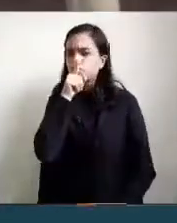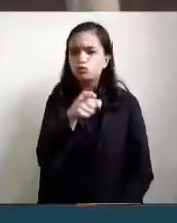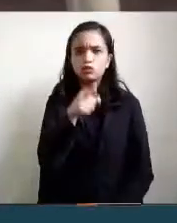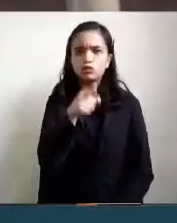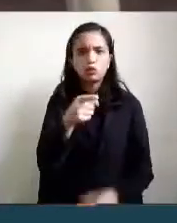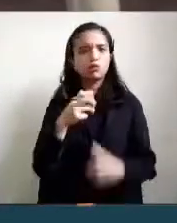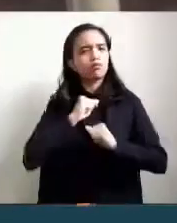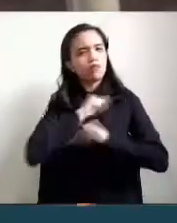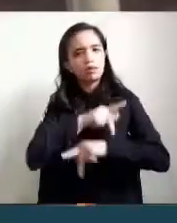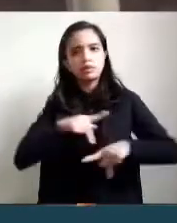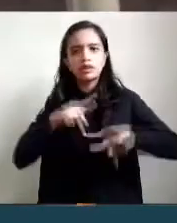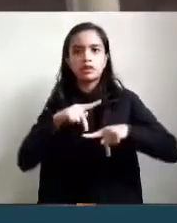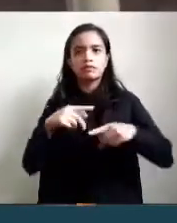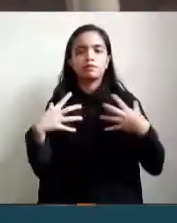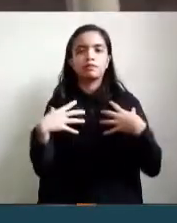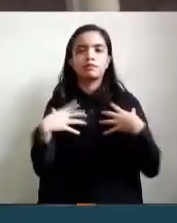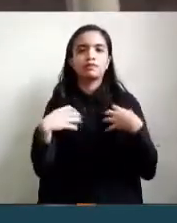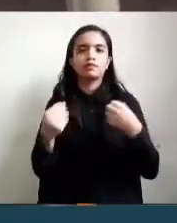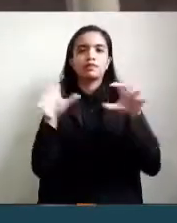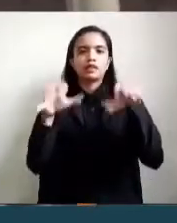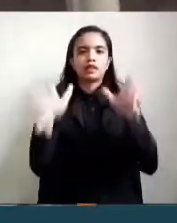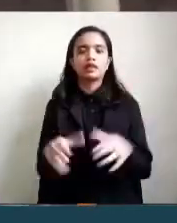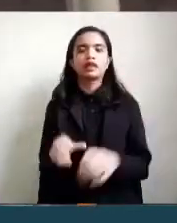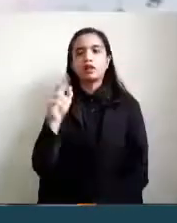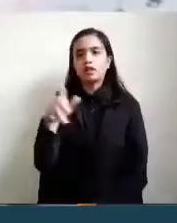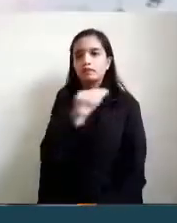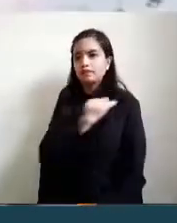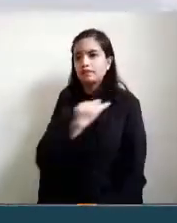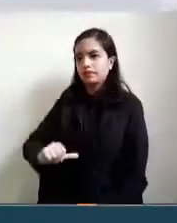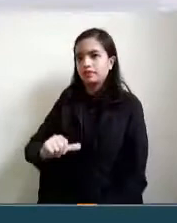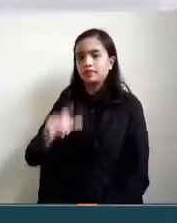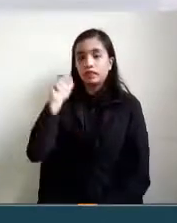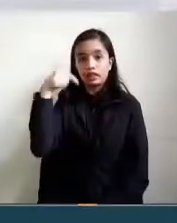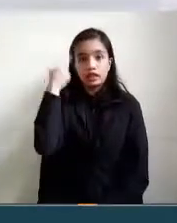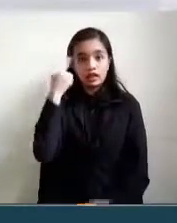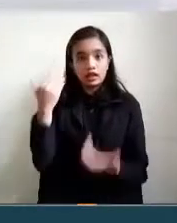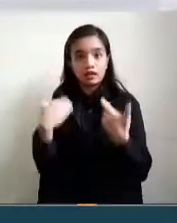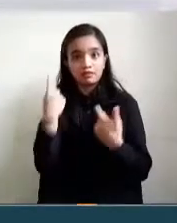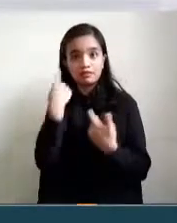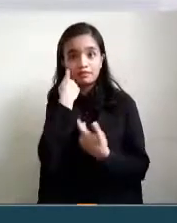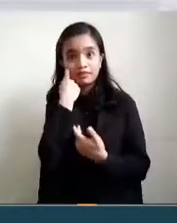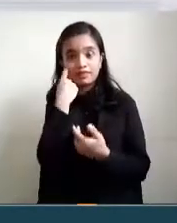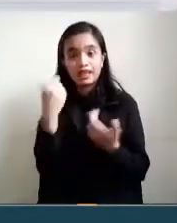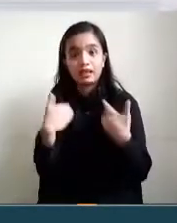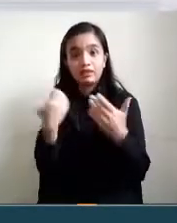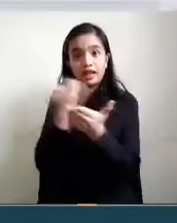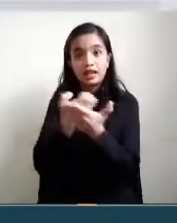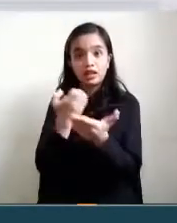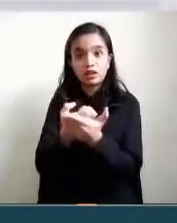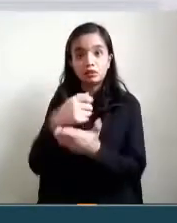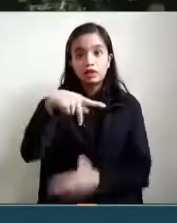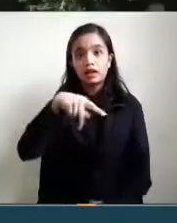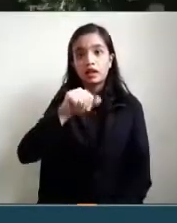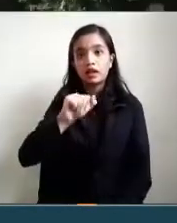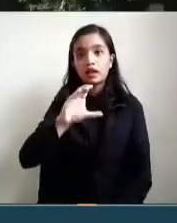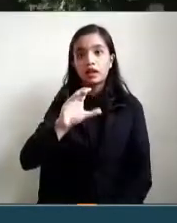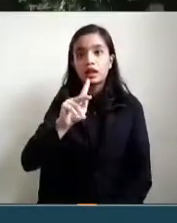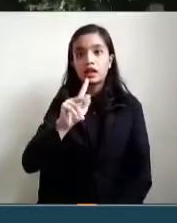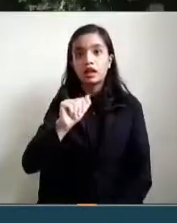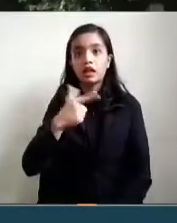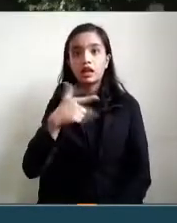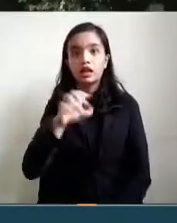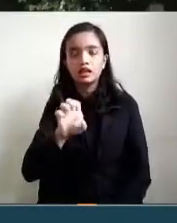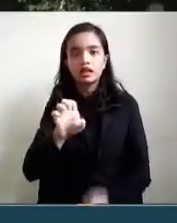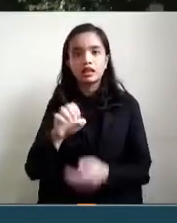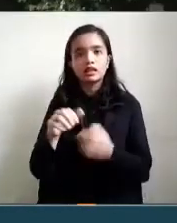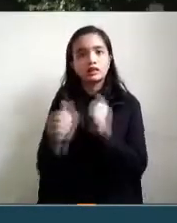appreciated in this country. All right, Ambassador, the U.S. government has recently released an economic package that covers